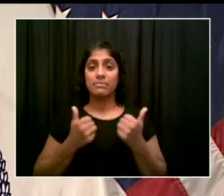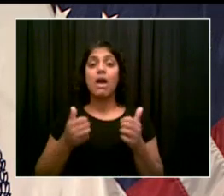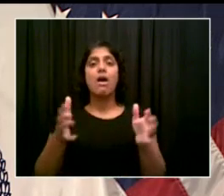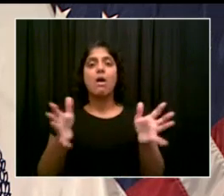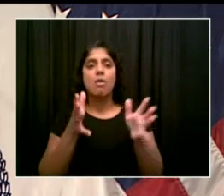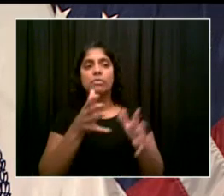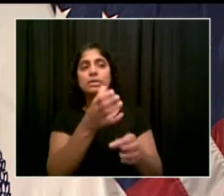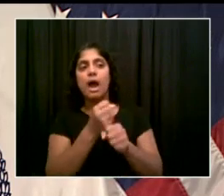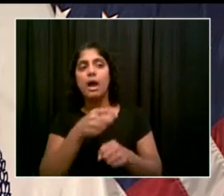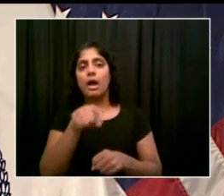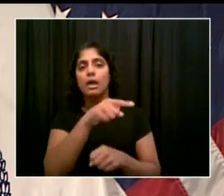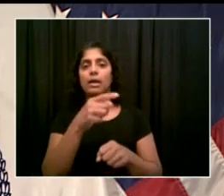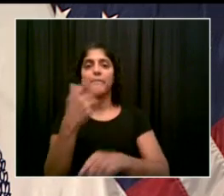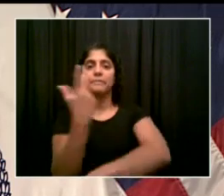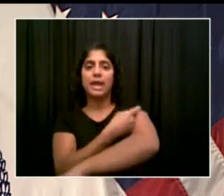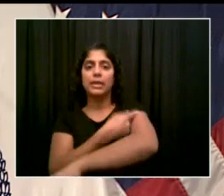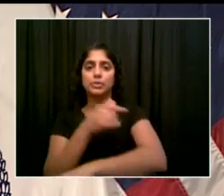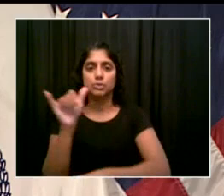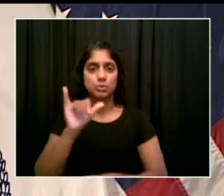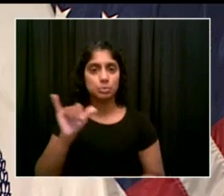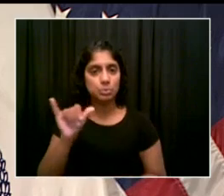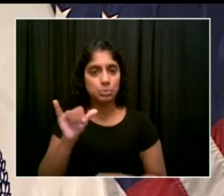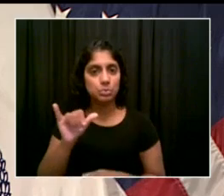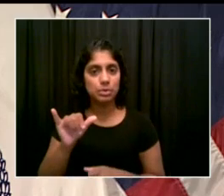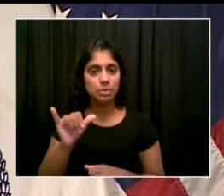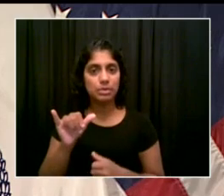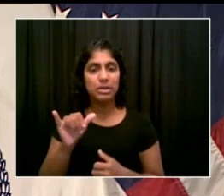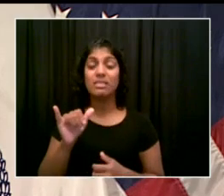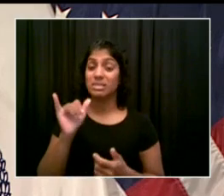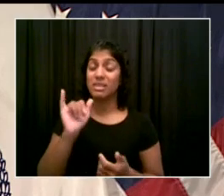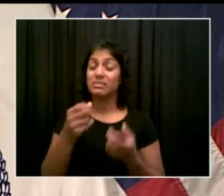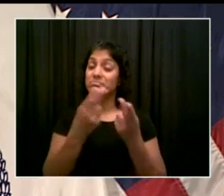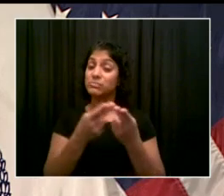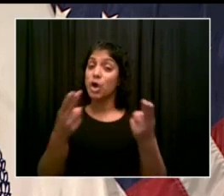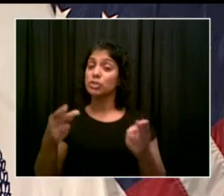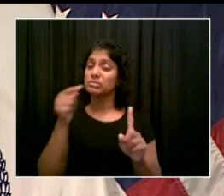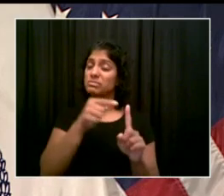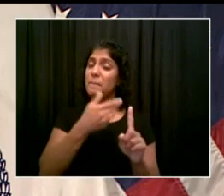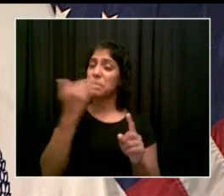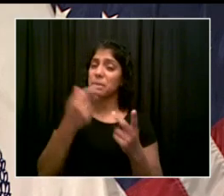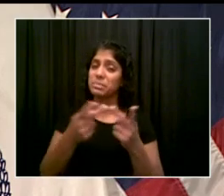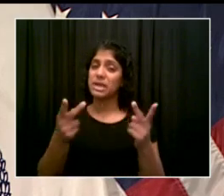Thank you. On a similar note, Brad Lander and some other